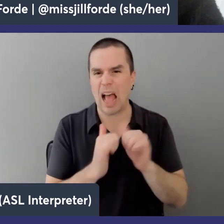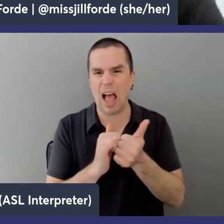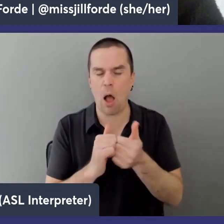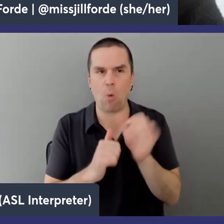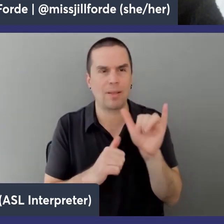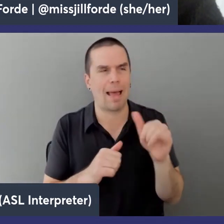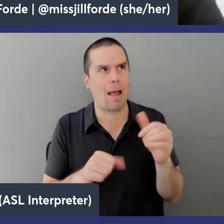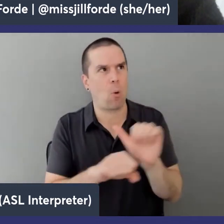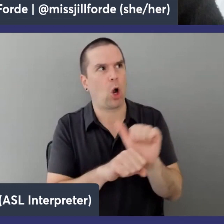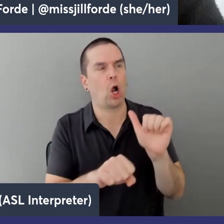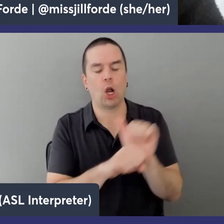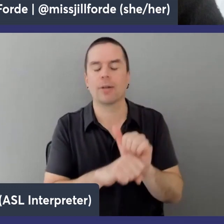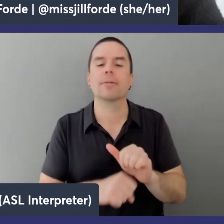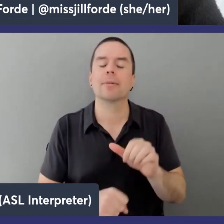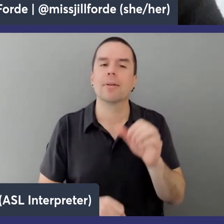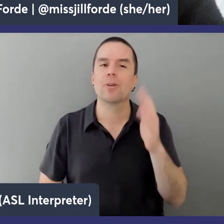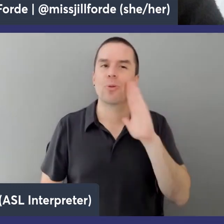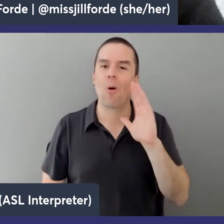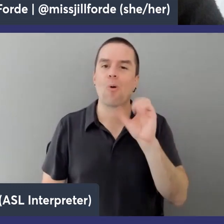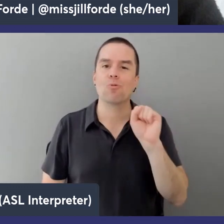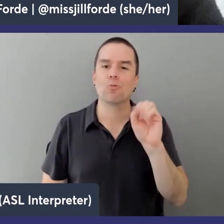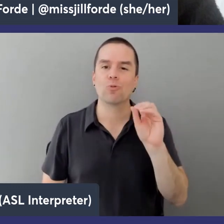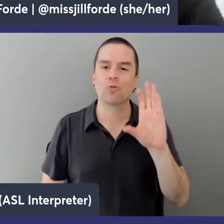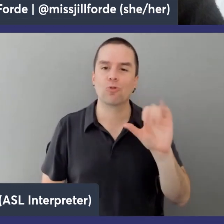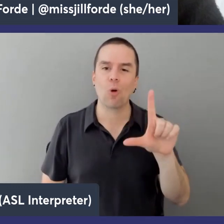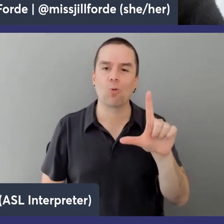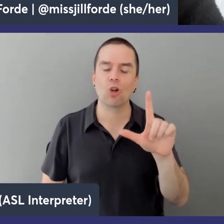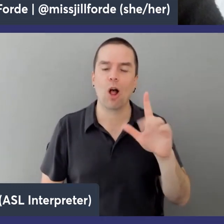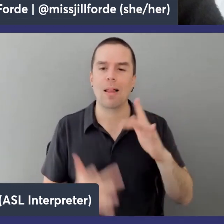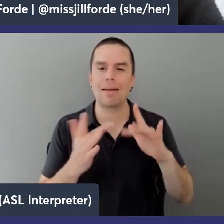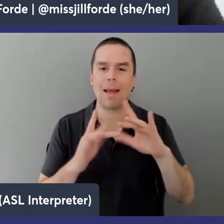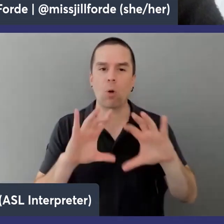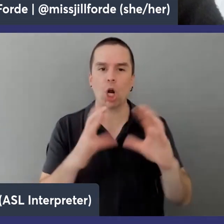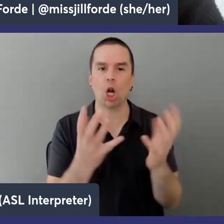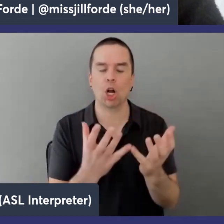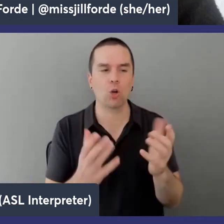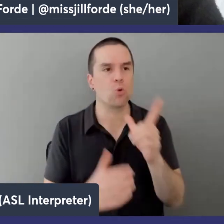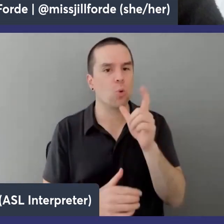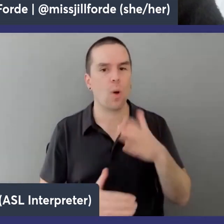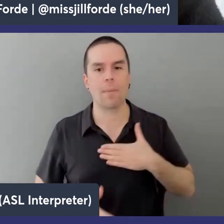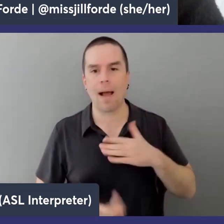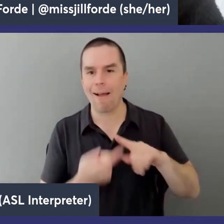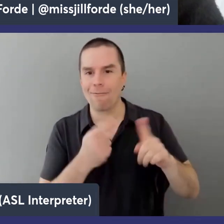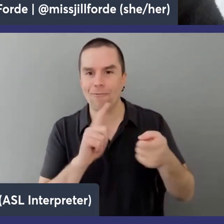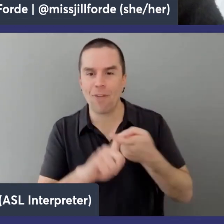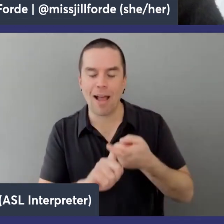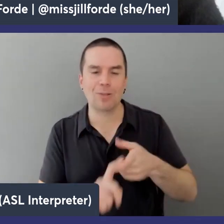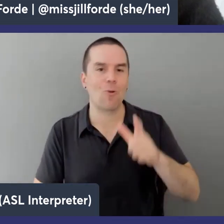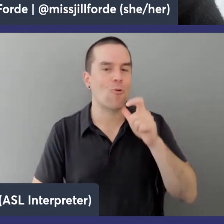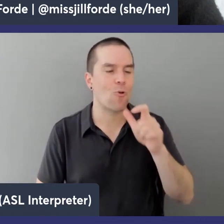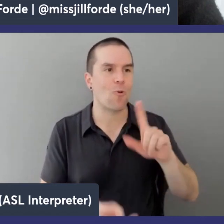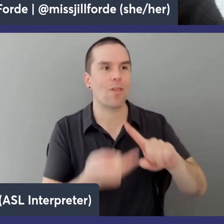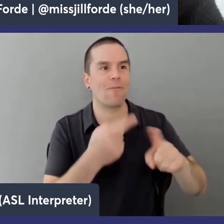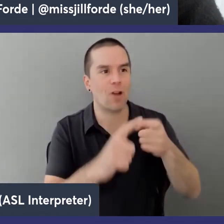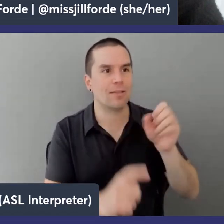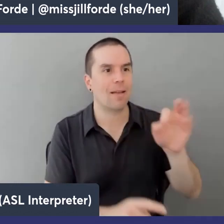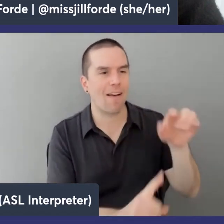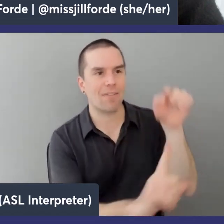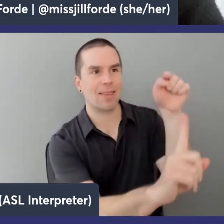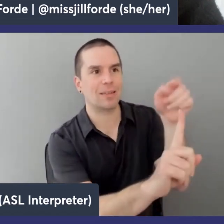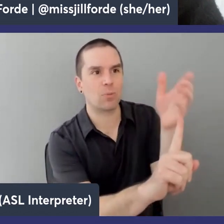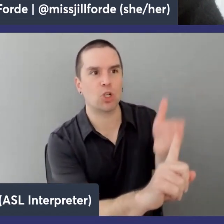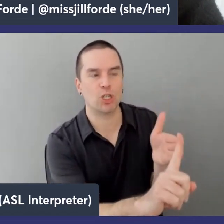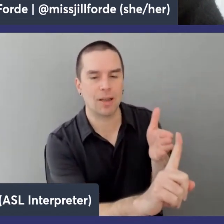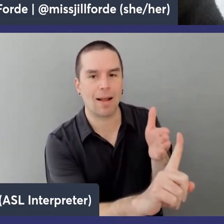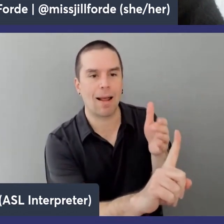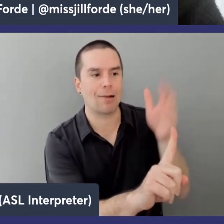network, typical sort of thing you would have questions of like, who are my friends or who are the friends of my friends? Those are the sorts of